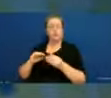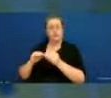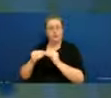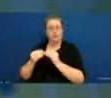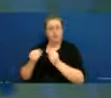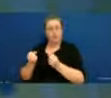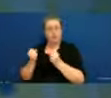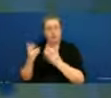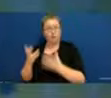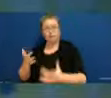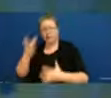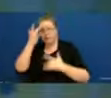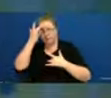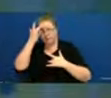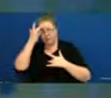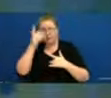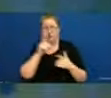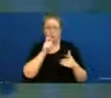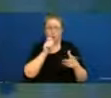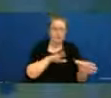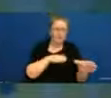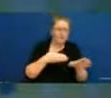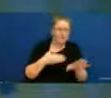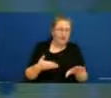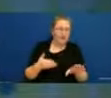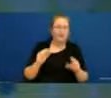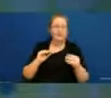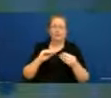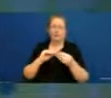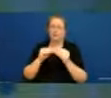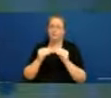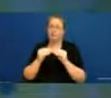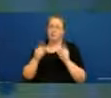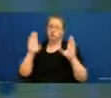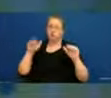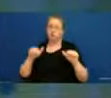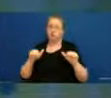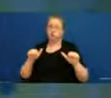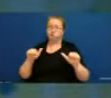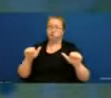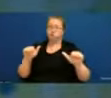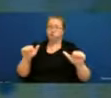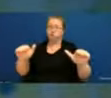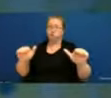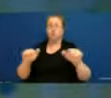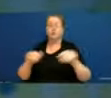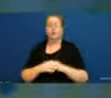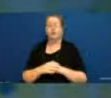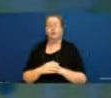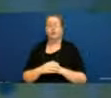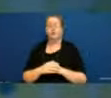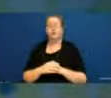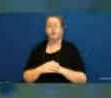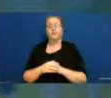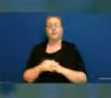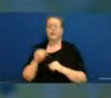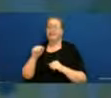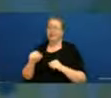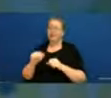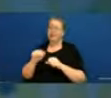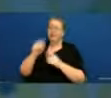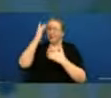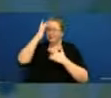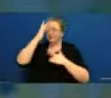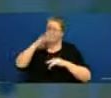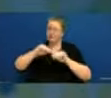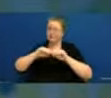and in people who have died from COVID-19. And I think that's an important measure as well, looking at what's happening. This is